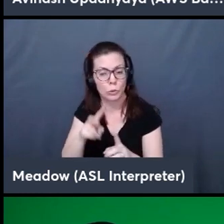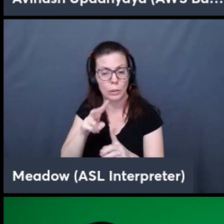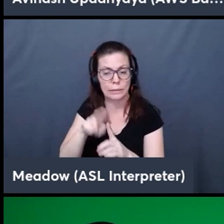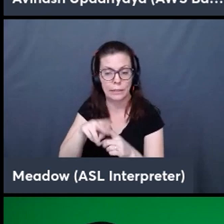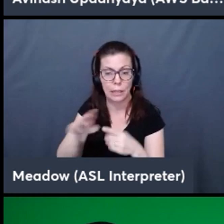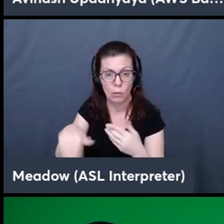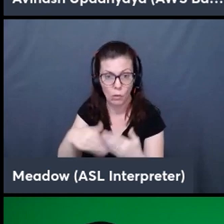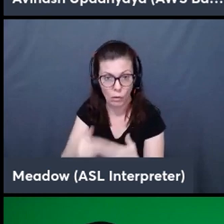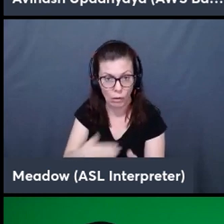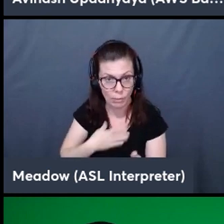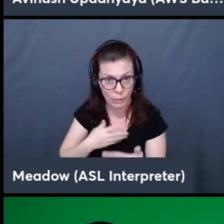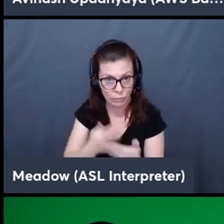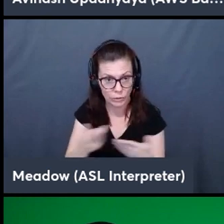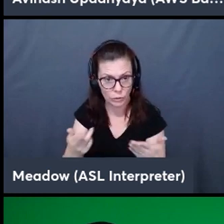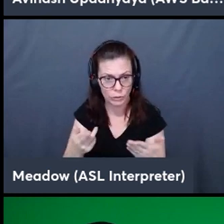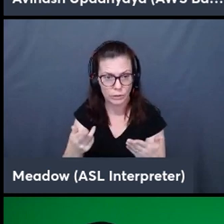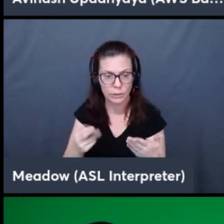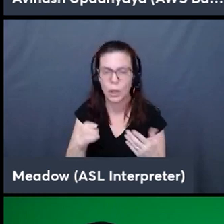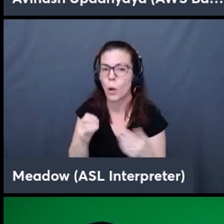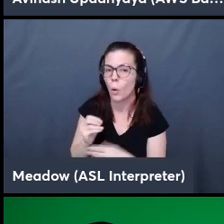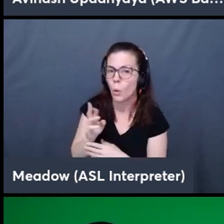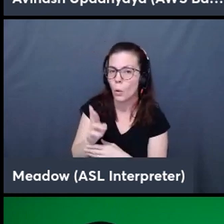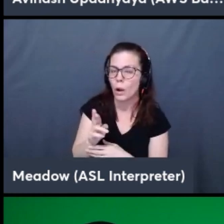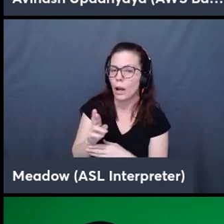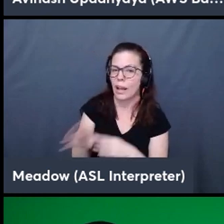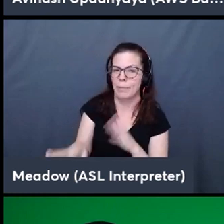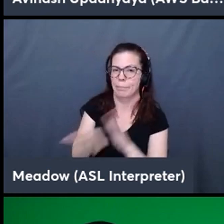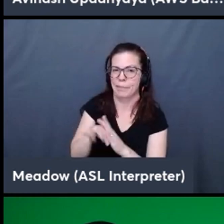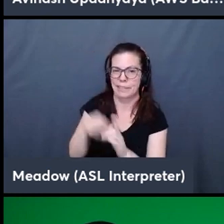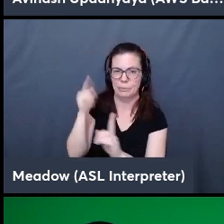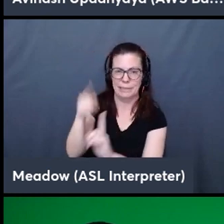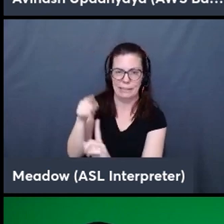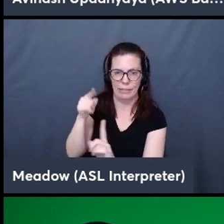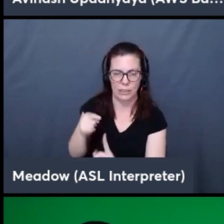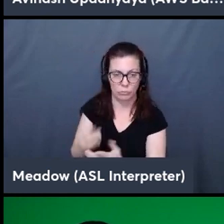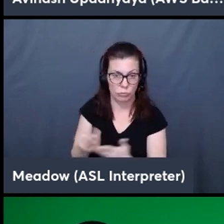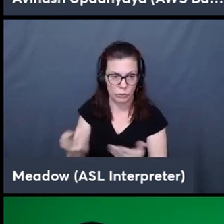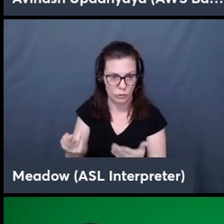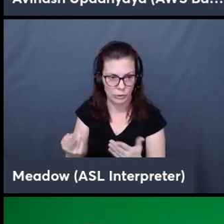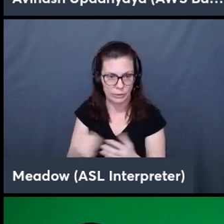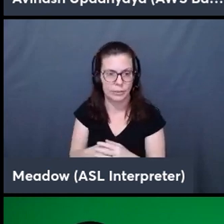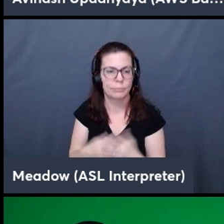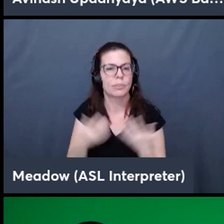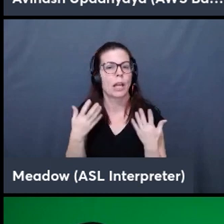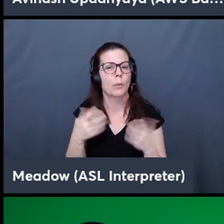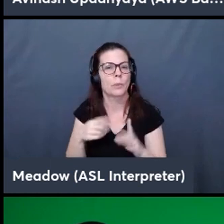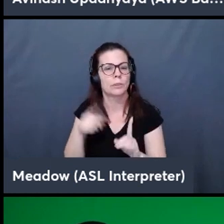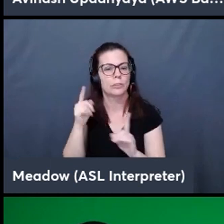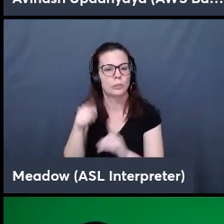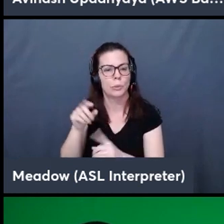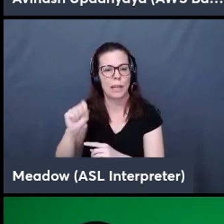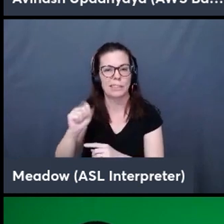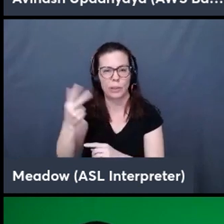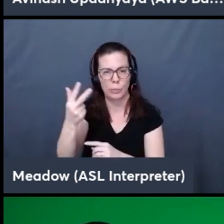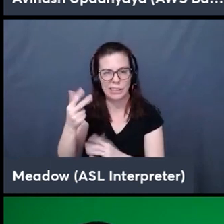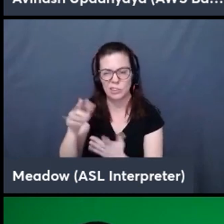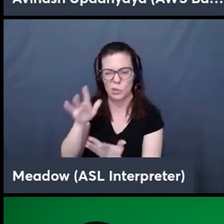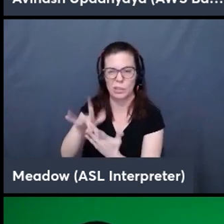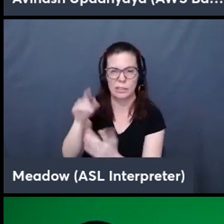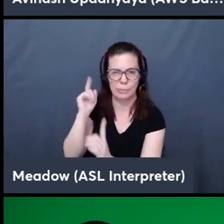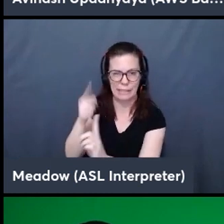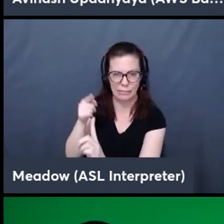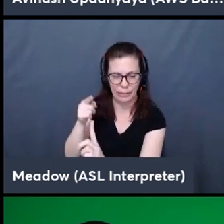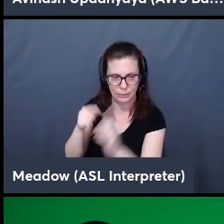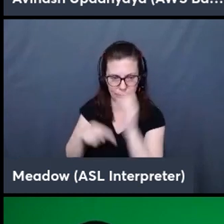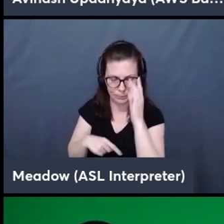resources. And I also have the option to assign only specific resources. Here I want to show how to assign S3. So I'll click on